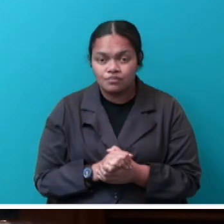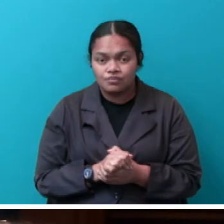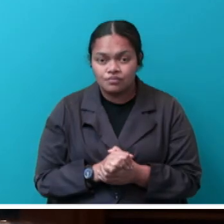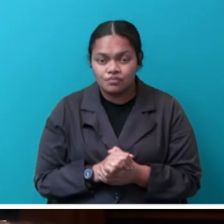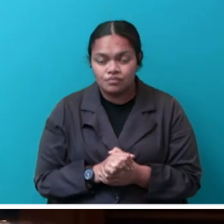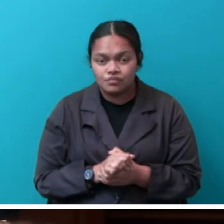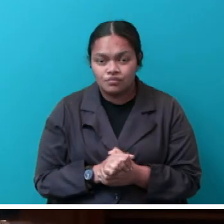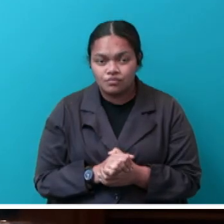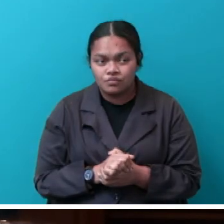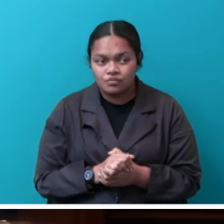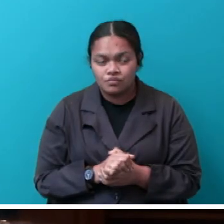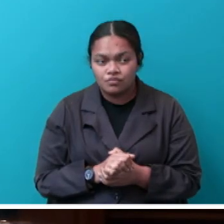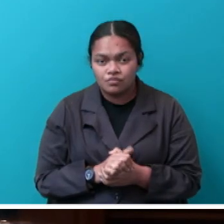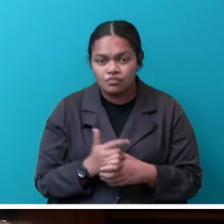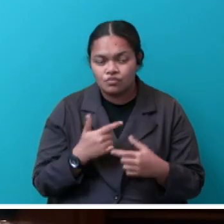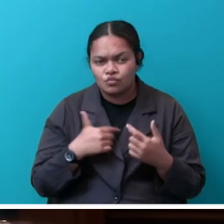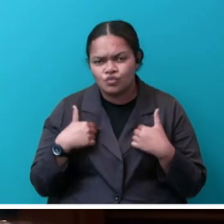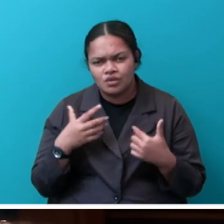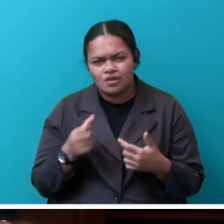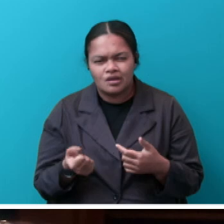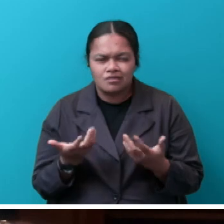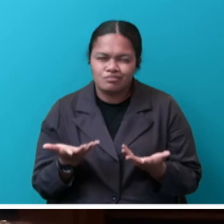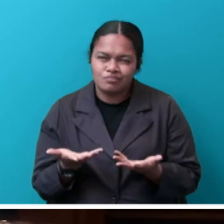we had an unfortunate